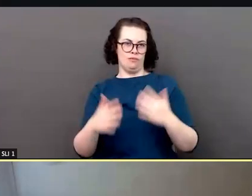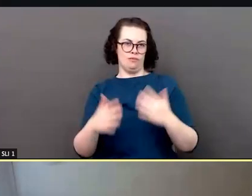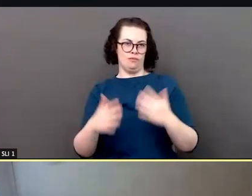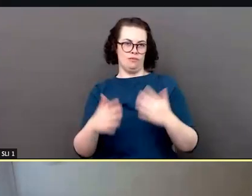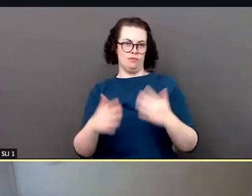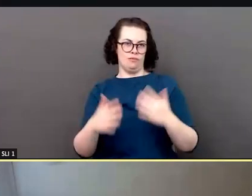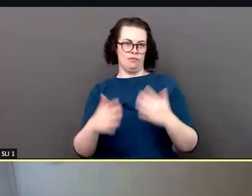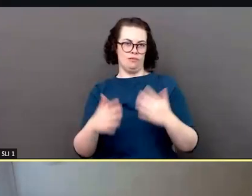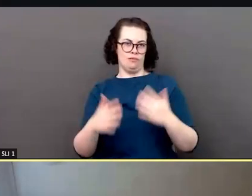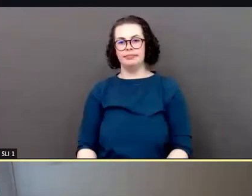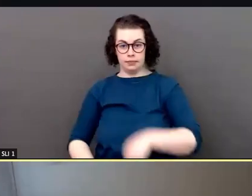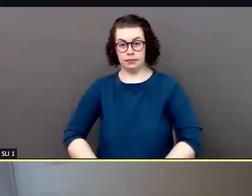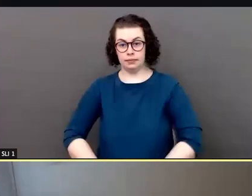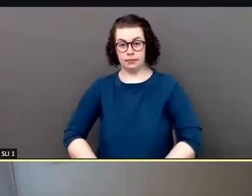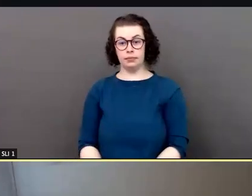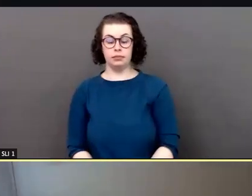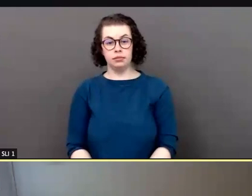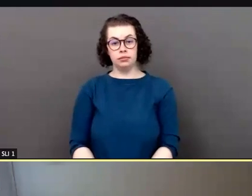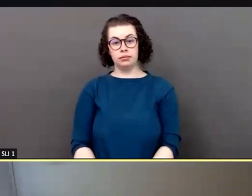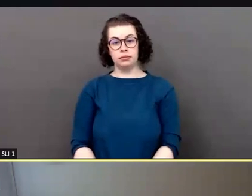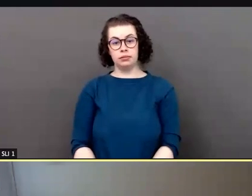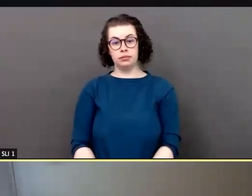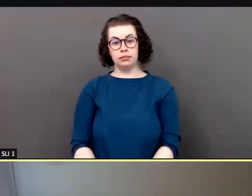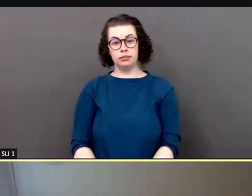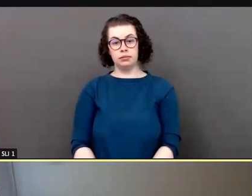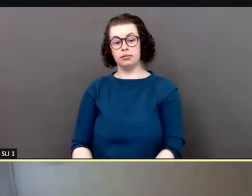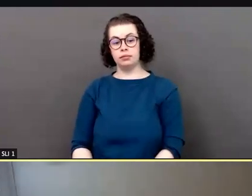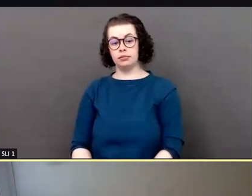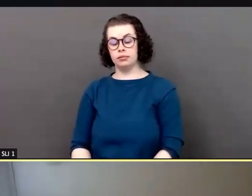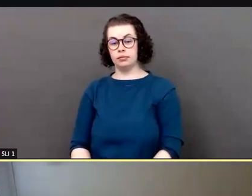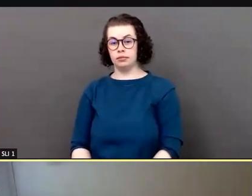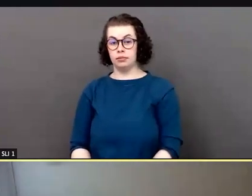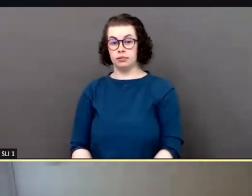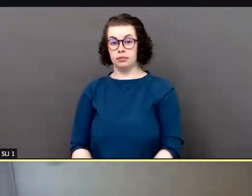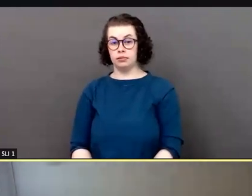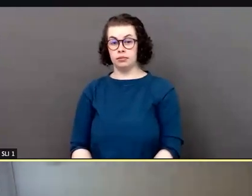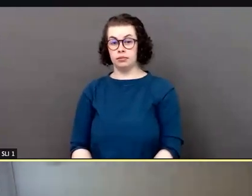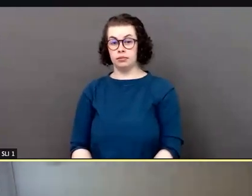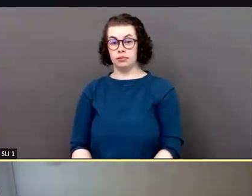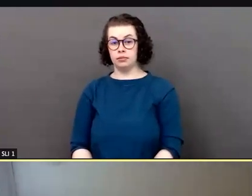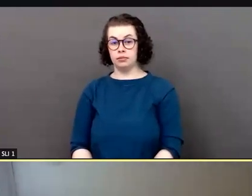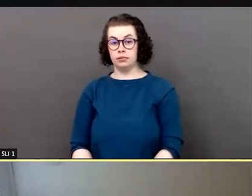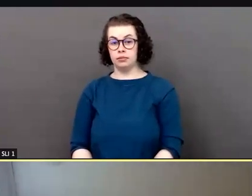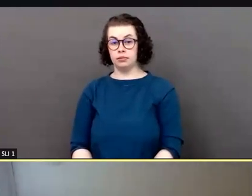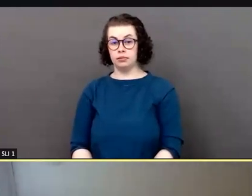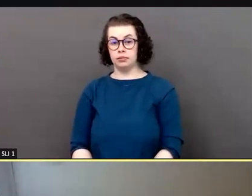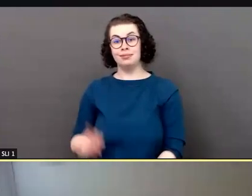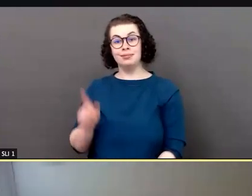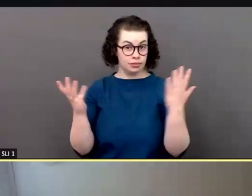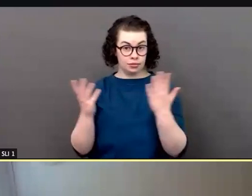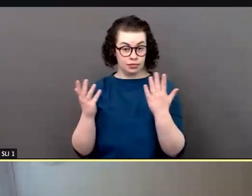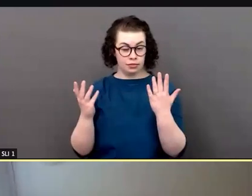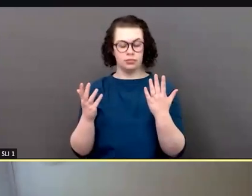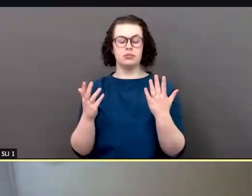Yeah, this is a comparison of what what you see in the